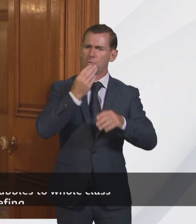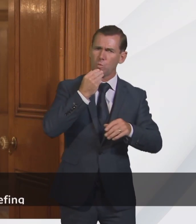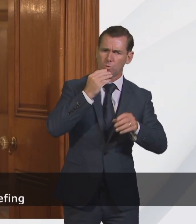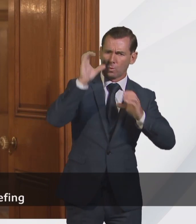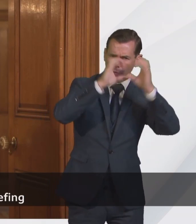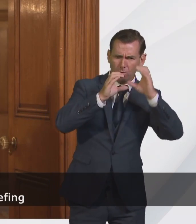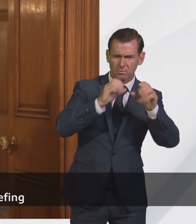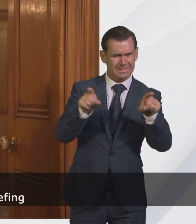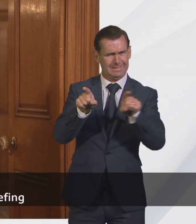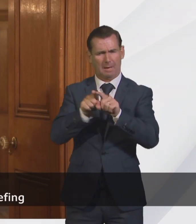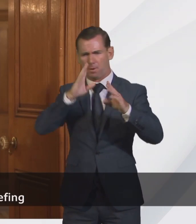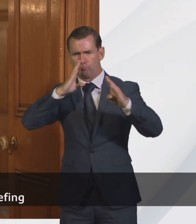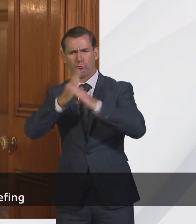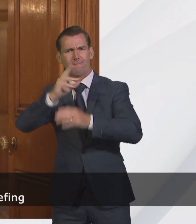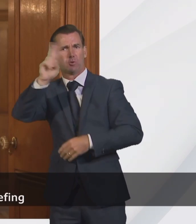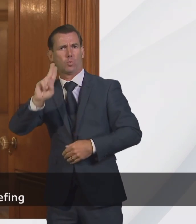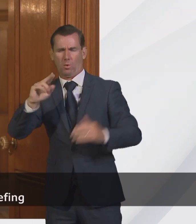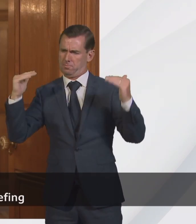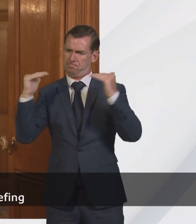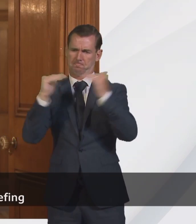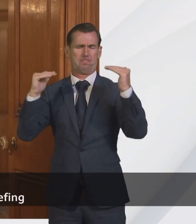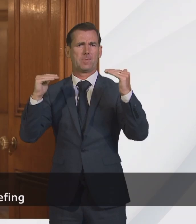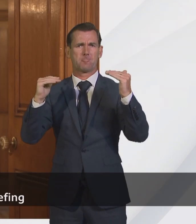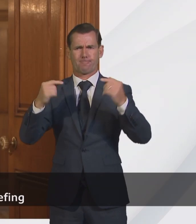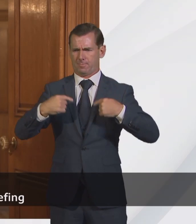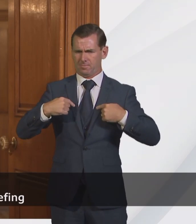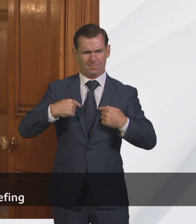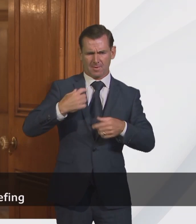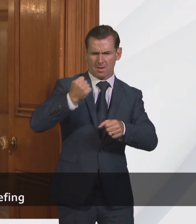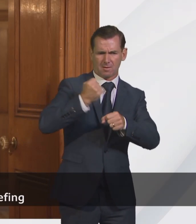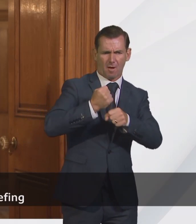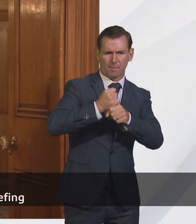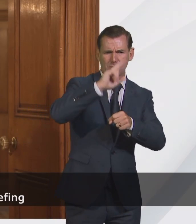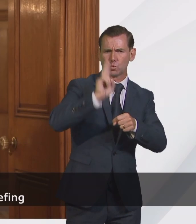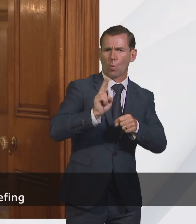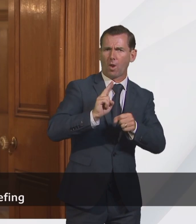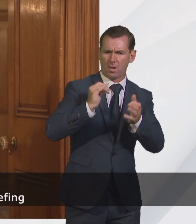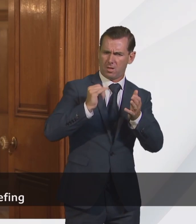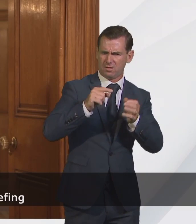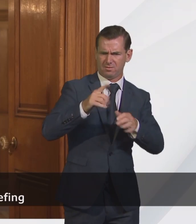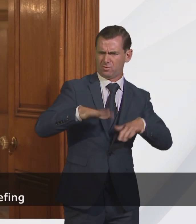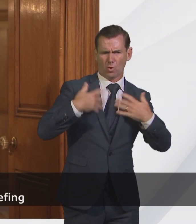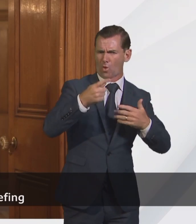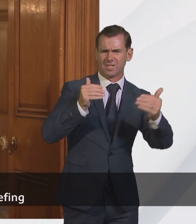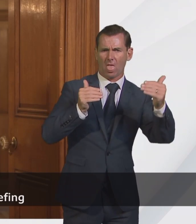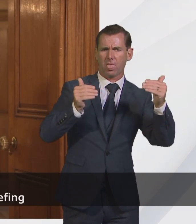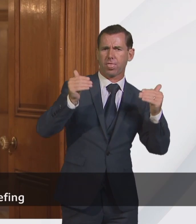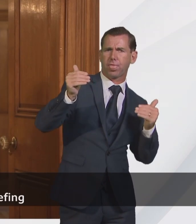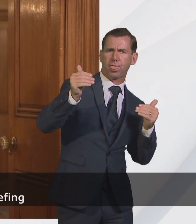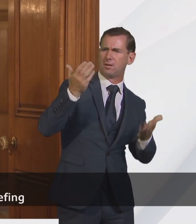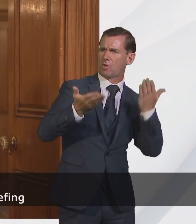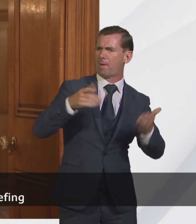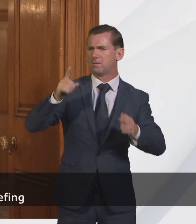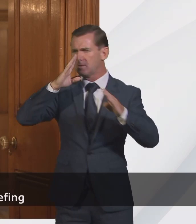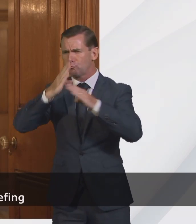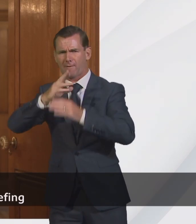do. Because I don't want any child who is in the state sector suffering or falling behind anyone else. And that